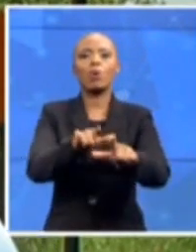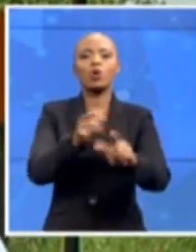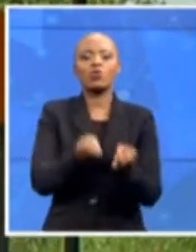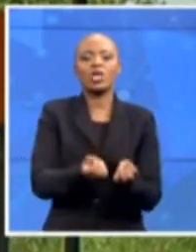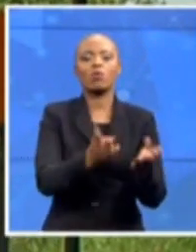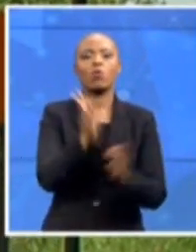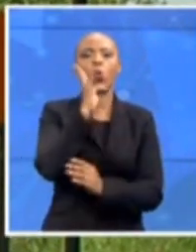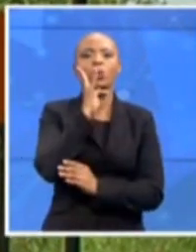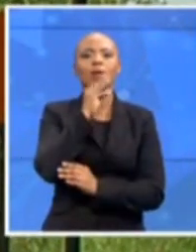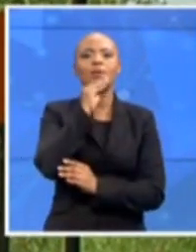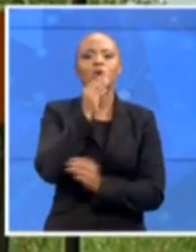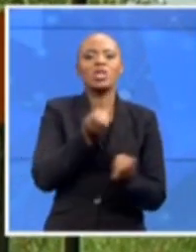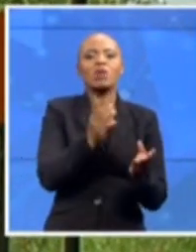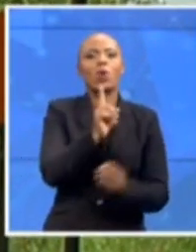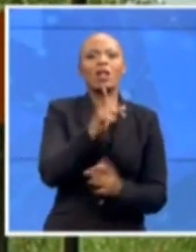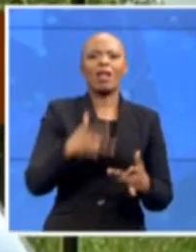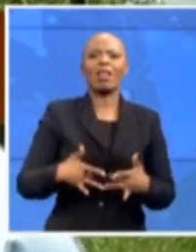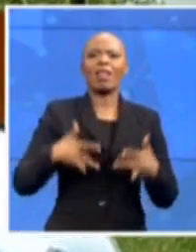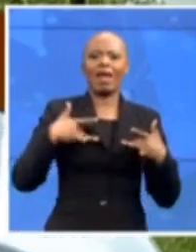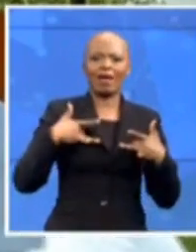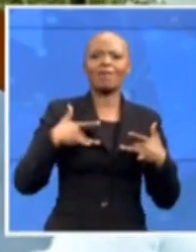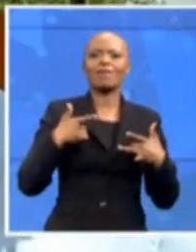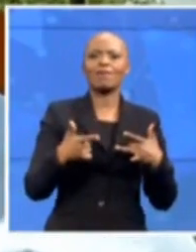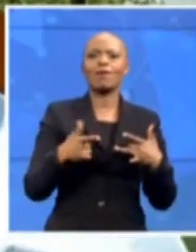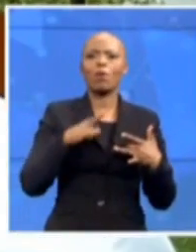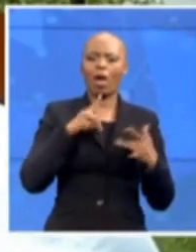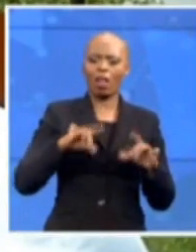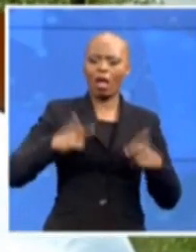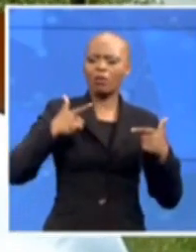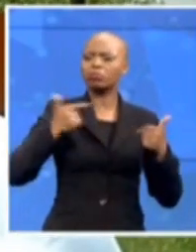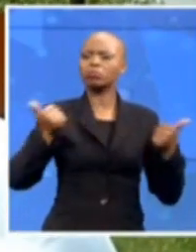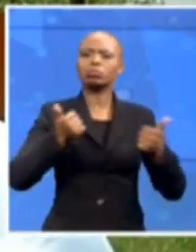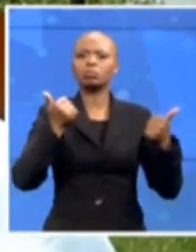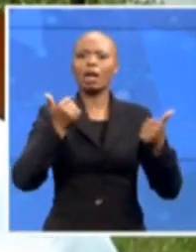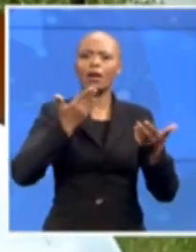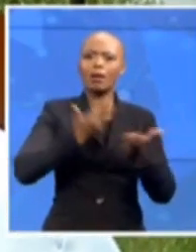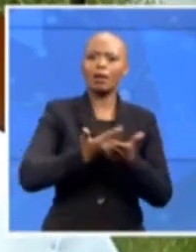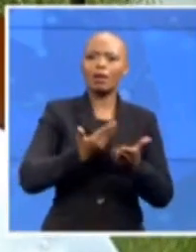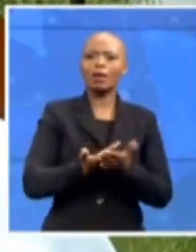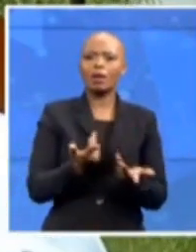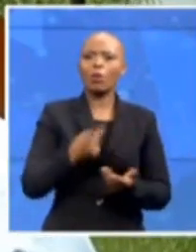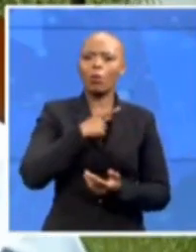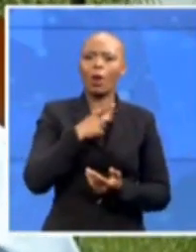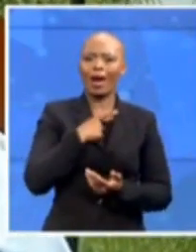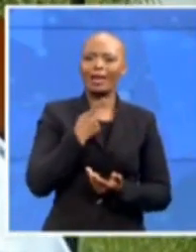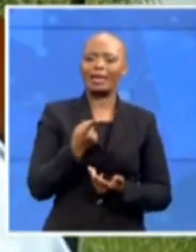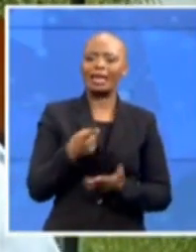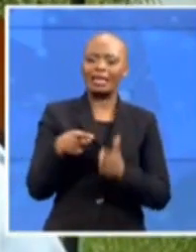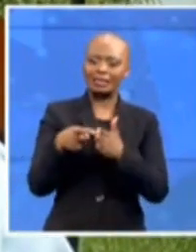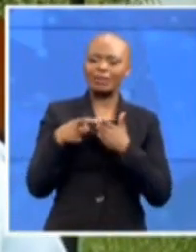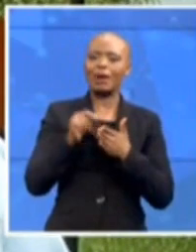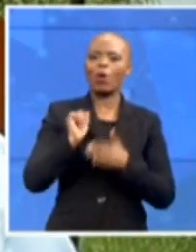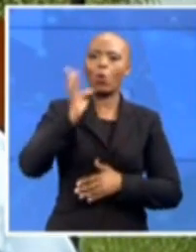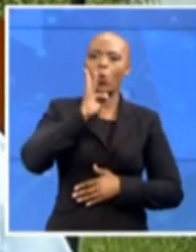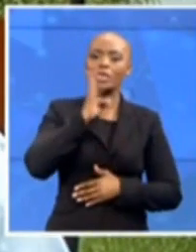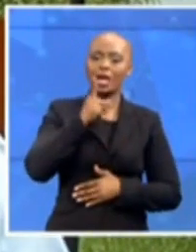lack of water in the province, you know, it's massive. Even in towns, like even your